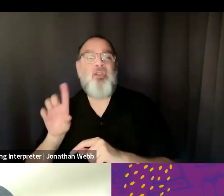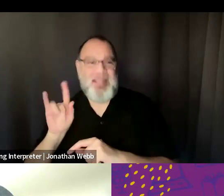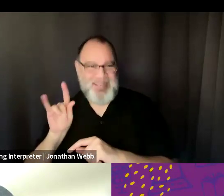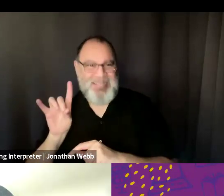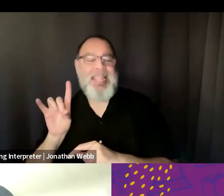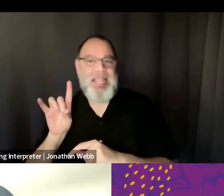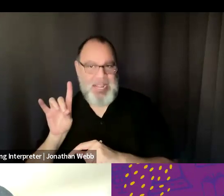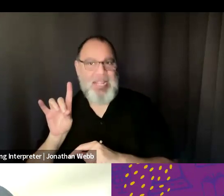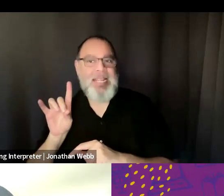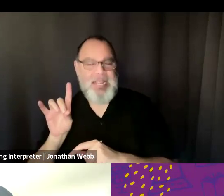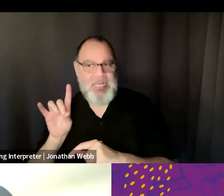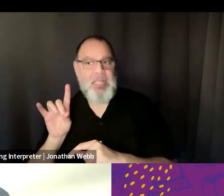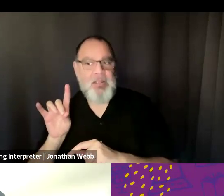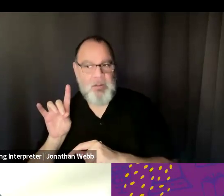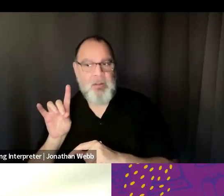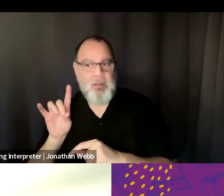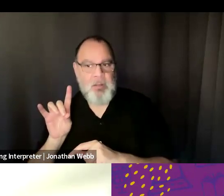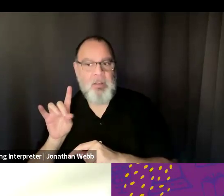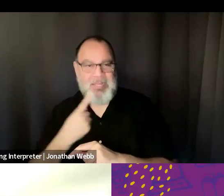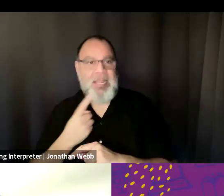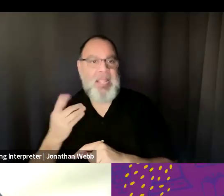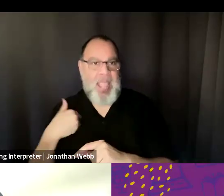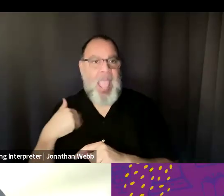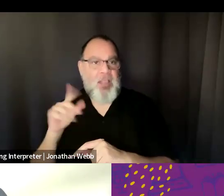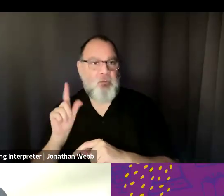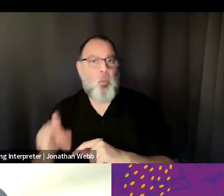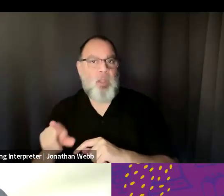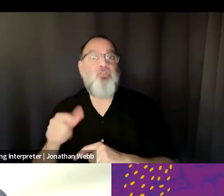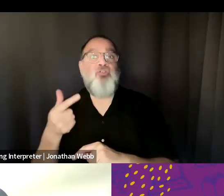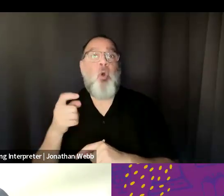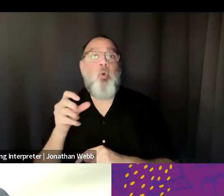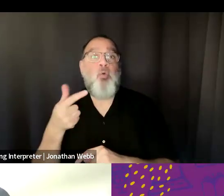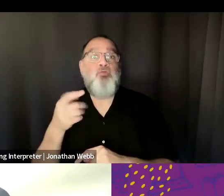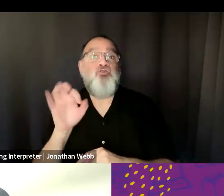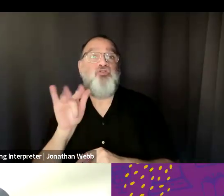to make sure, Gerald, if you want to speak, please unmute yourself